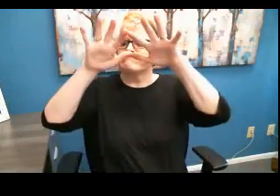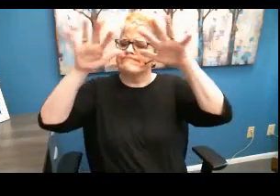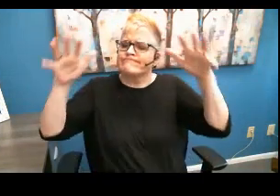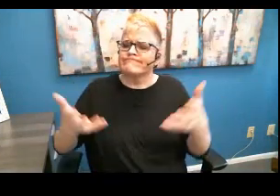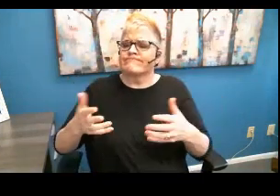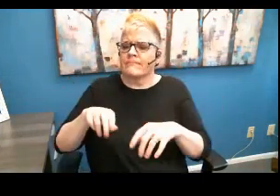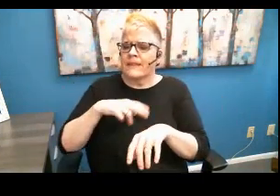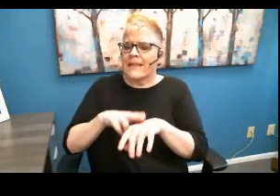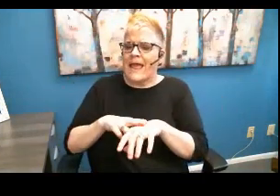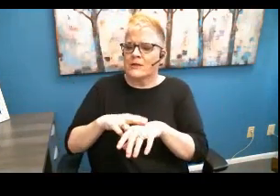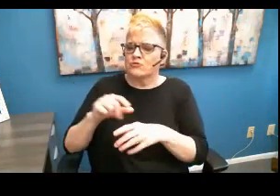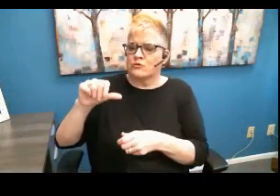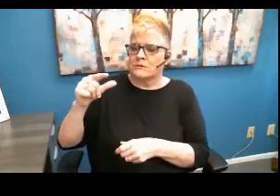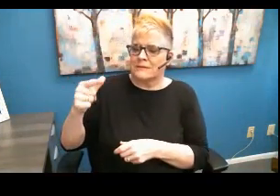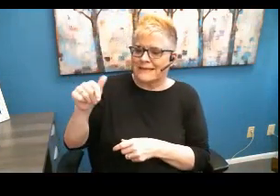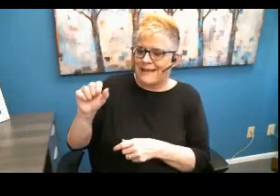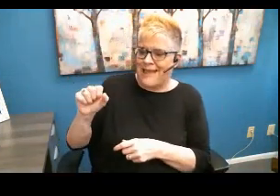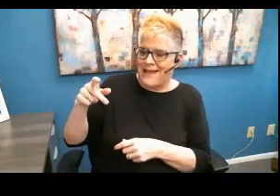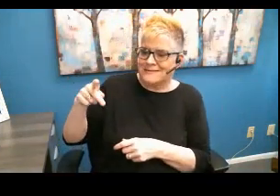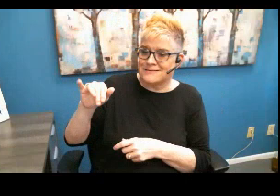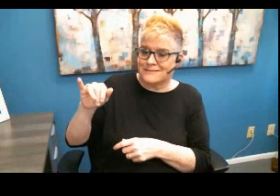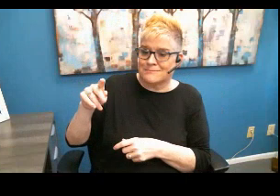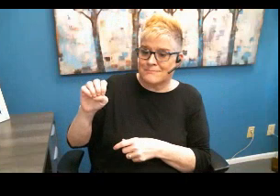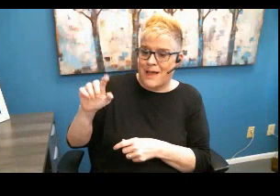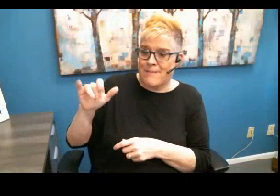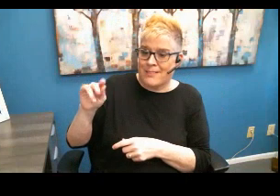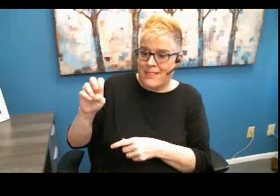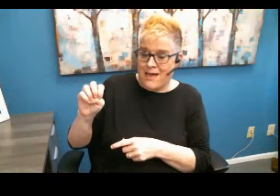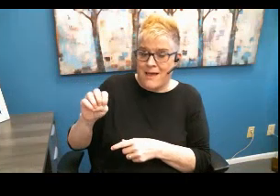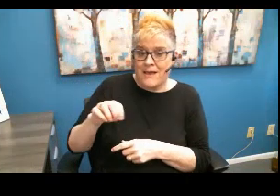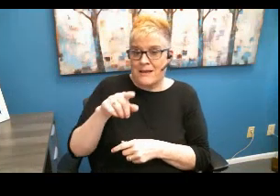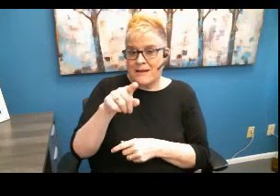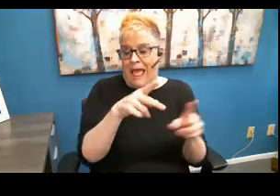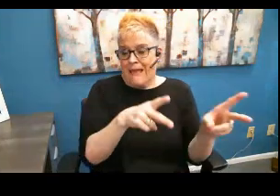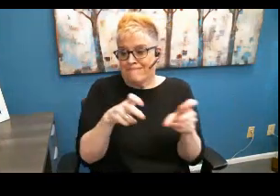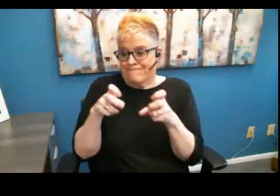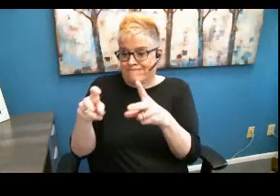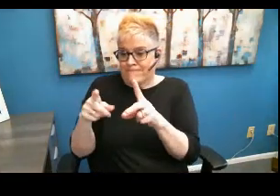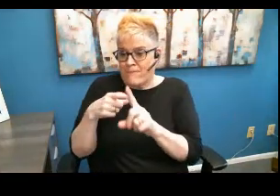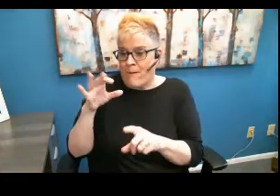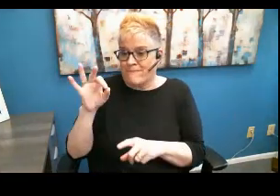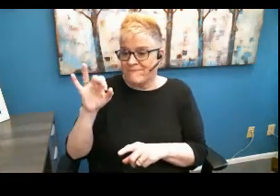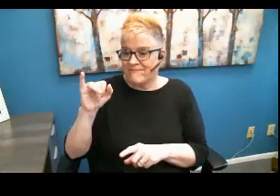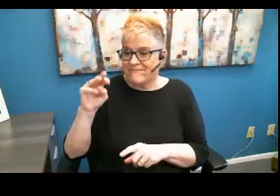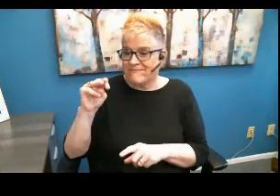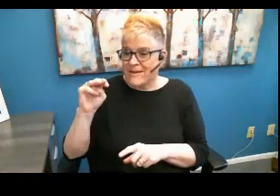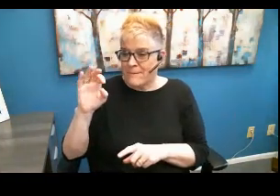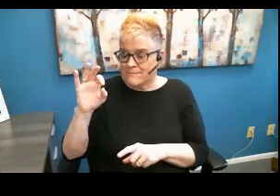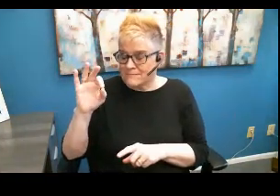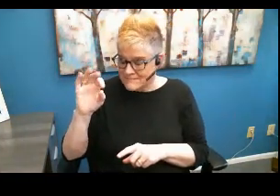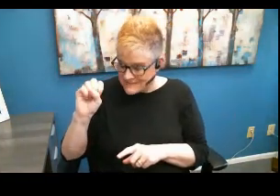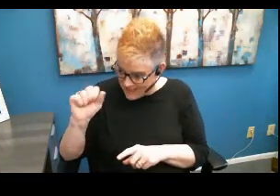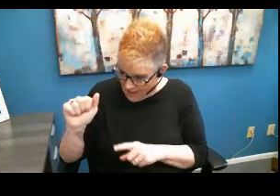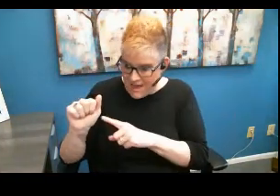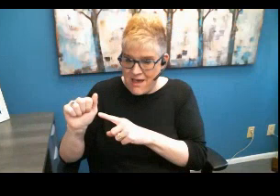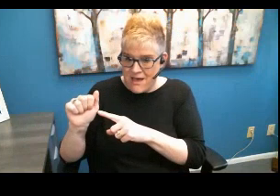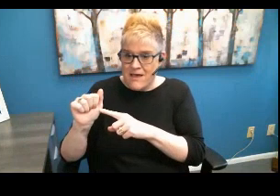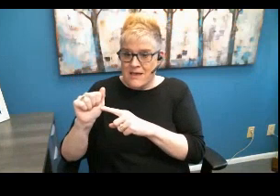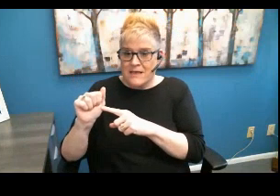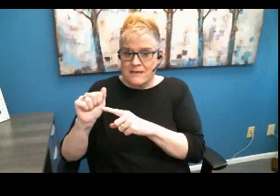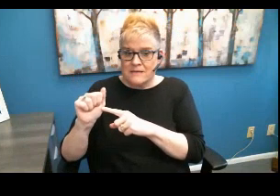gas pipeline systems, and I took this diagram from PHMSA, and from PHMSA's from